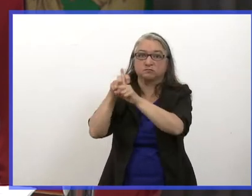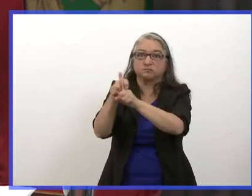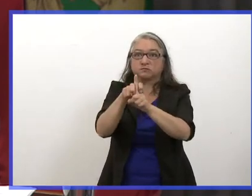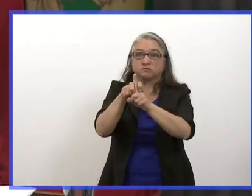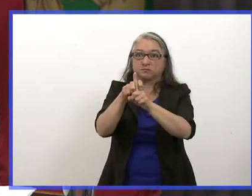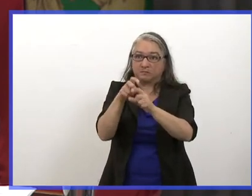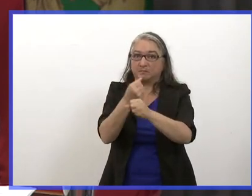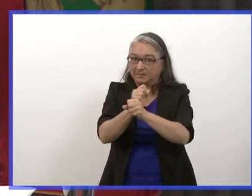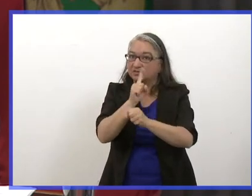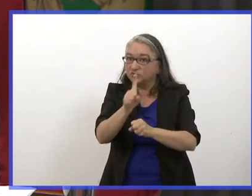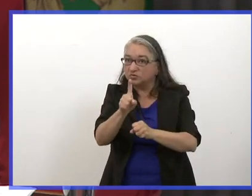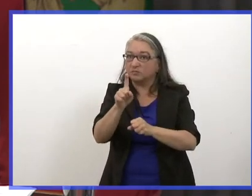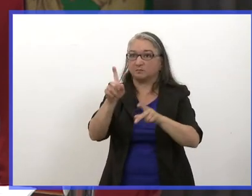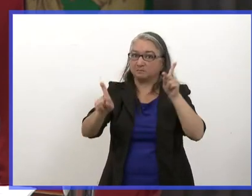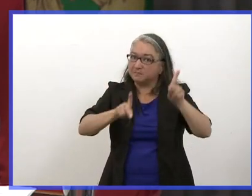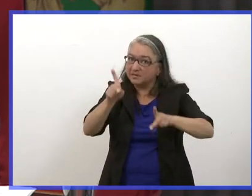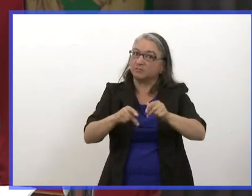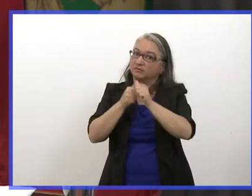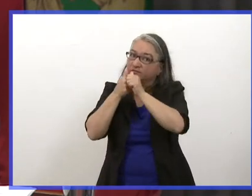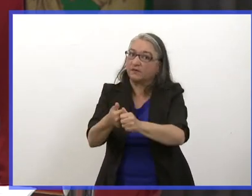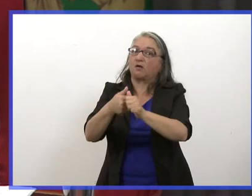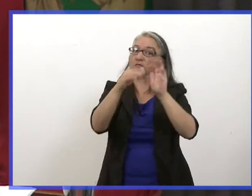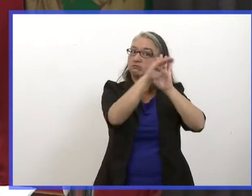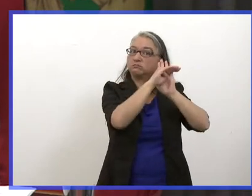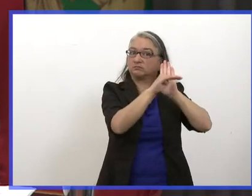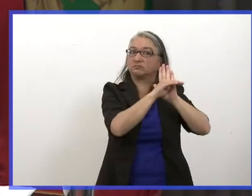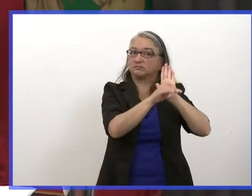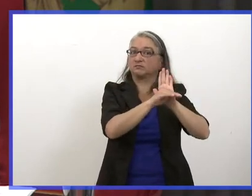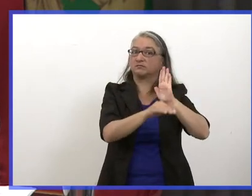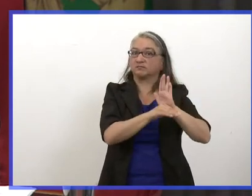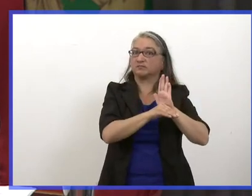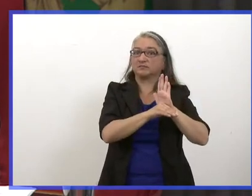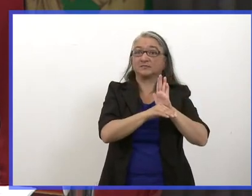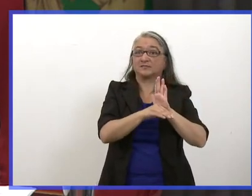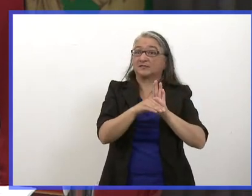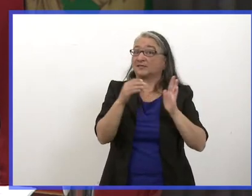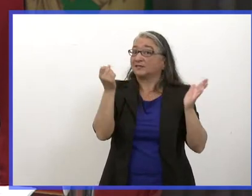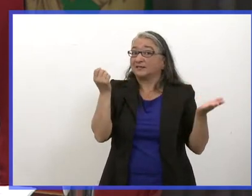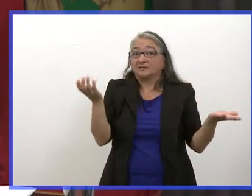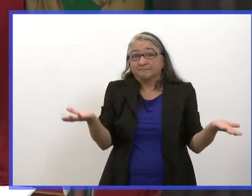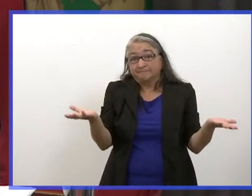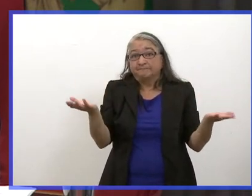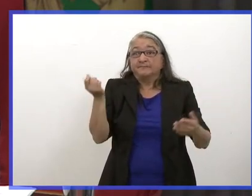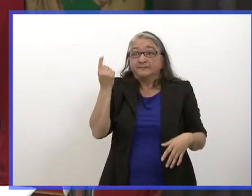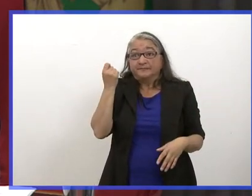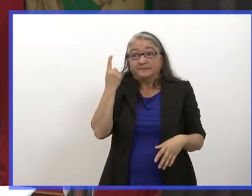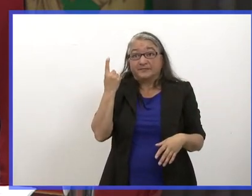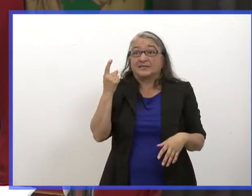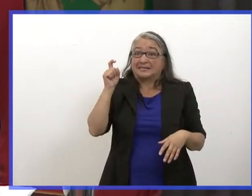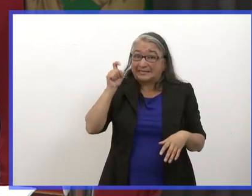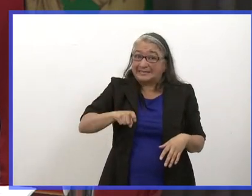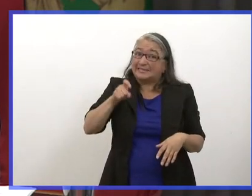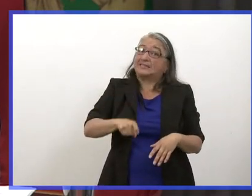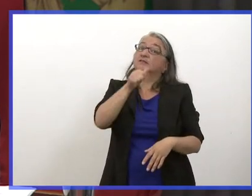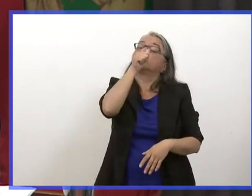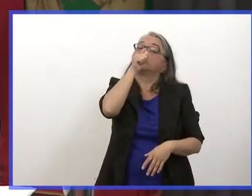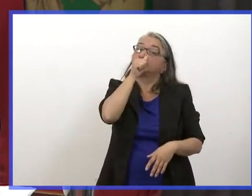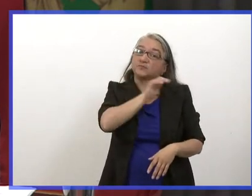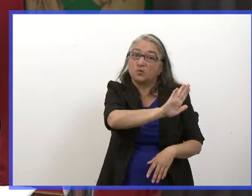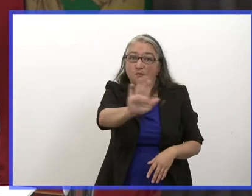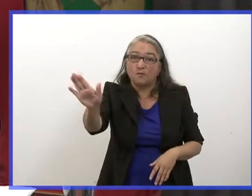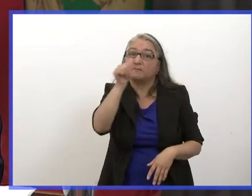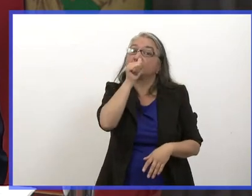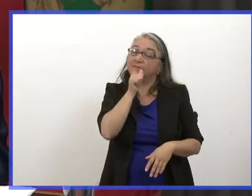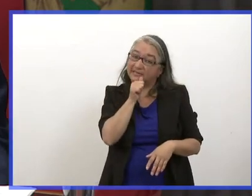will not work unless people work at them, and they will not work in the short term. But it is our hope that they will work as a consequence